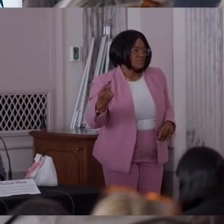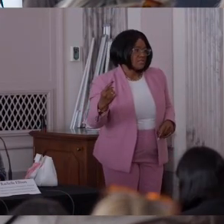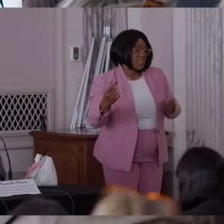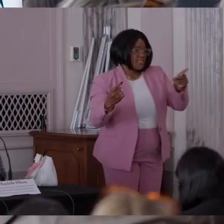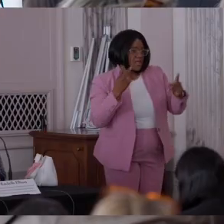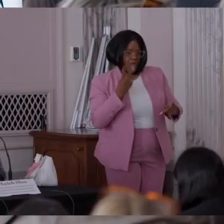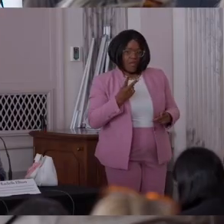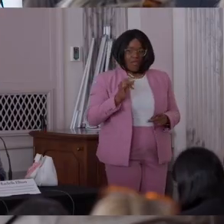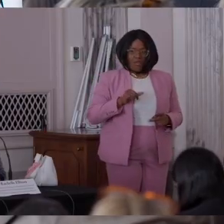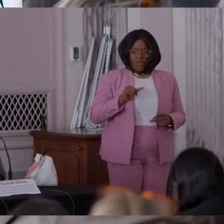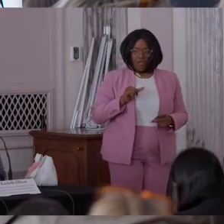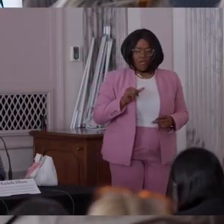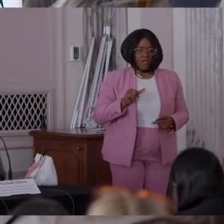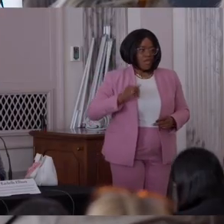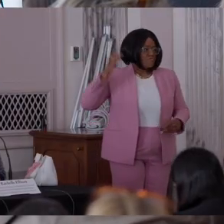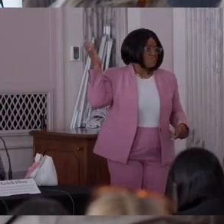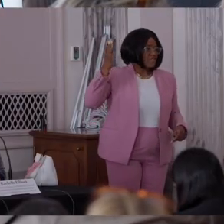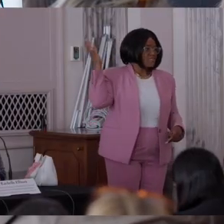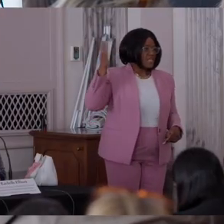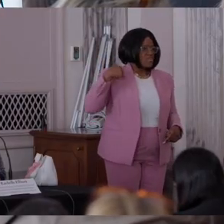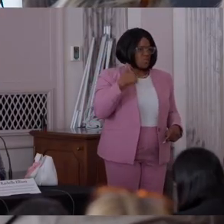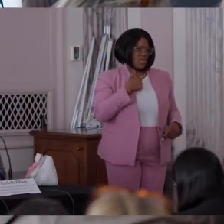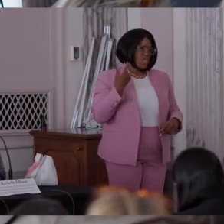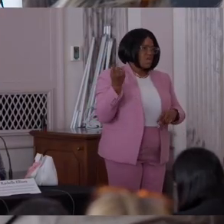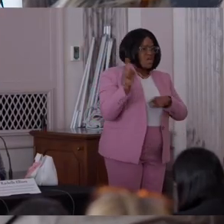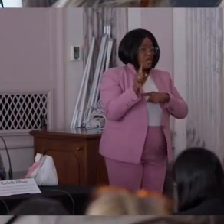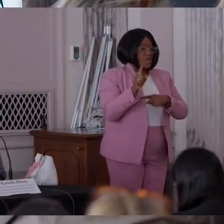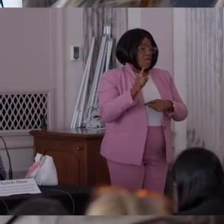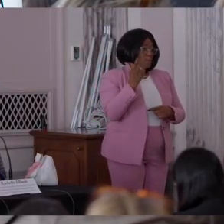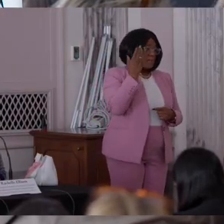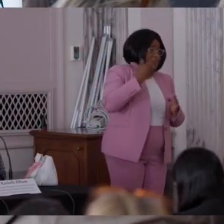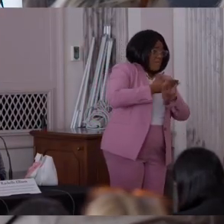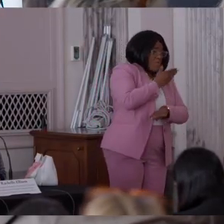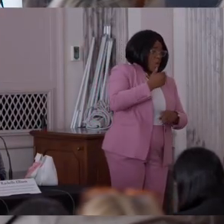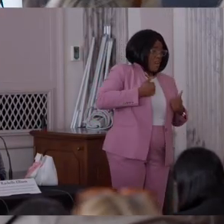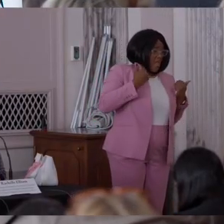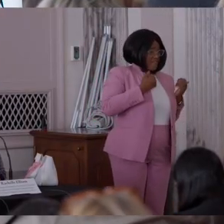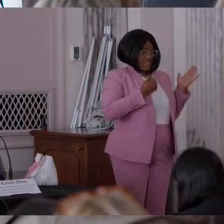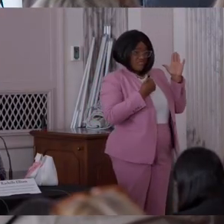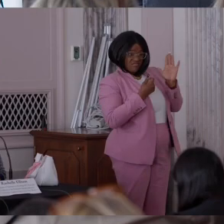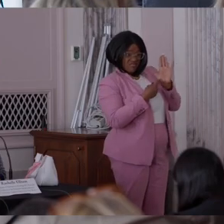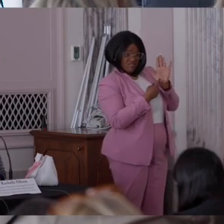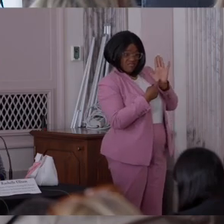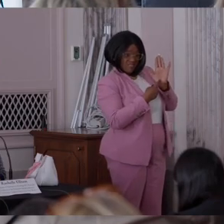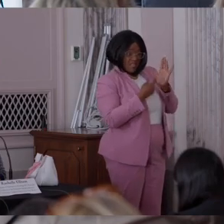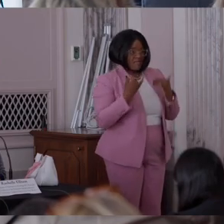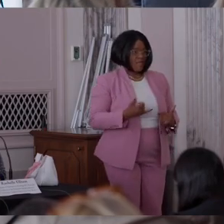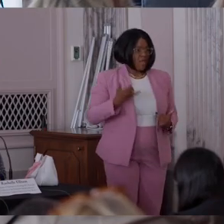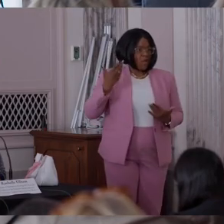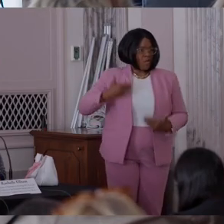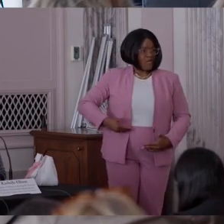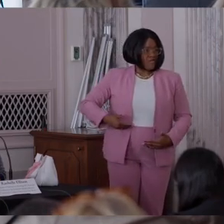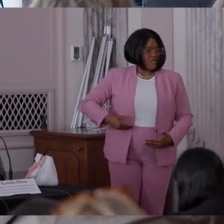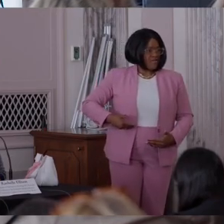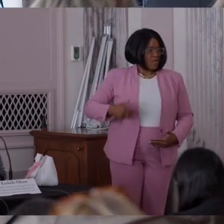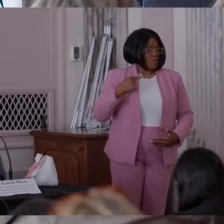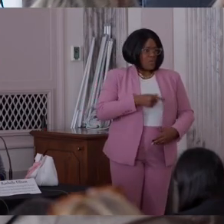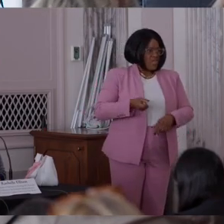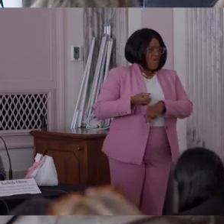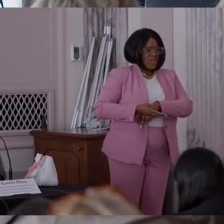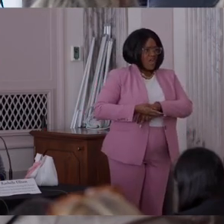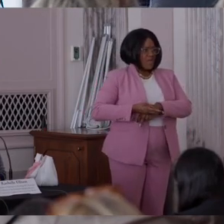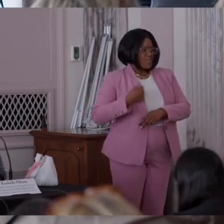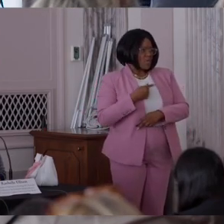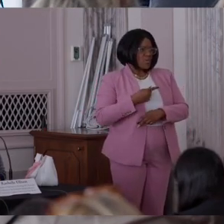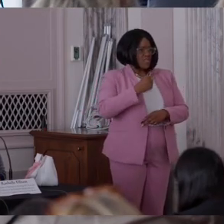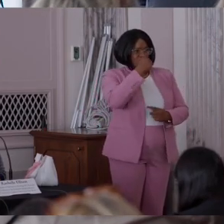the impact with presentations of us before and after, seeing what we've been through, the domestic violence and what we've been able to overcome, the